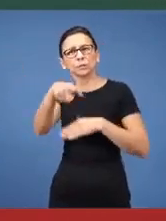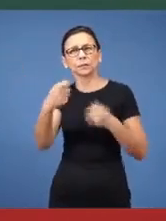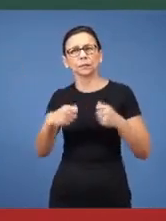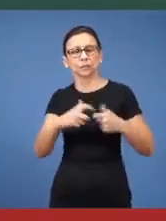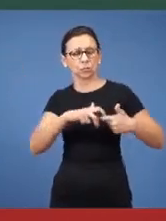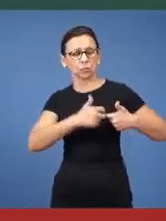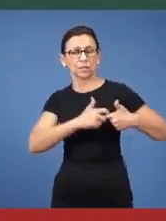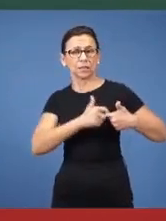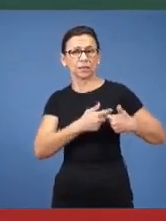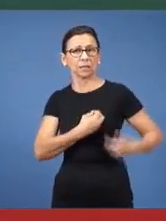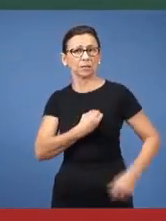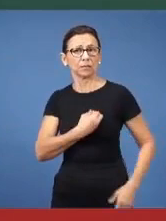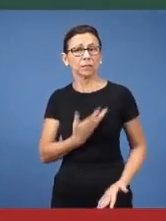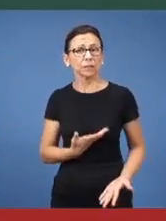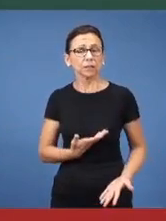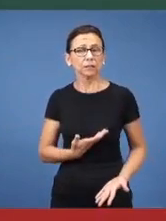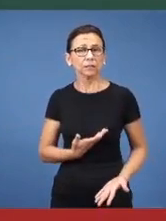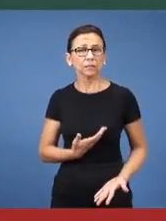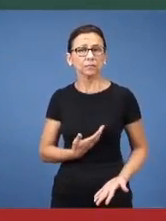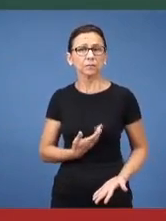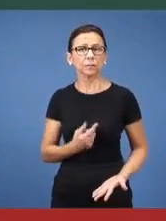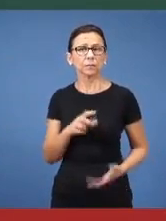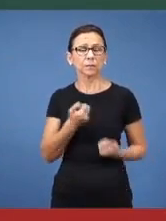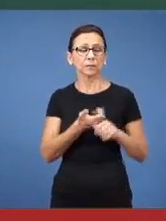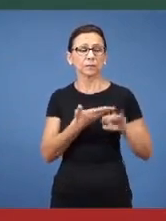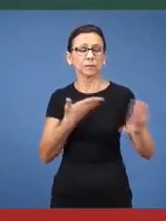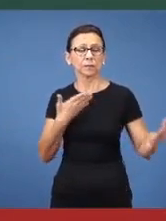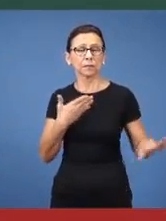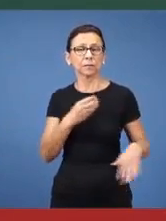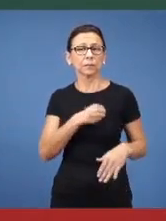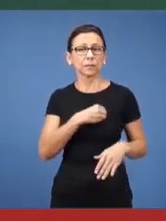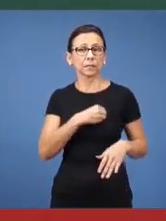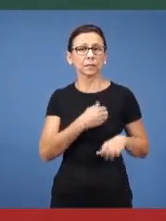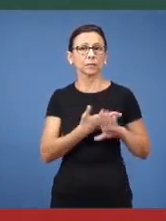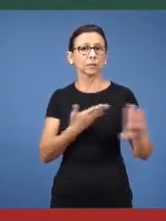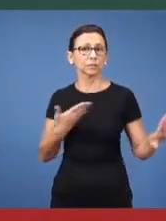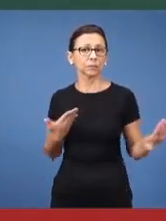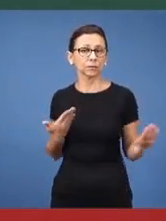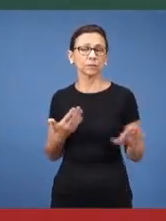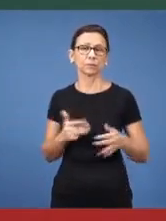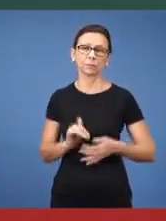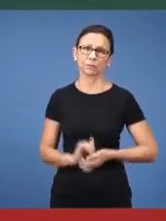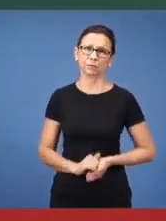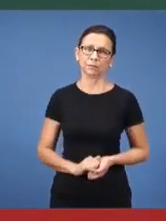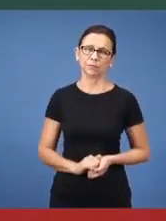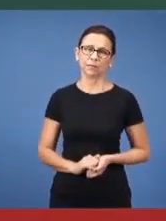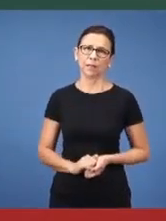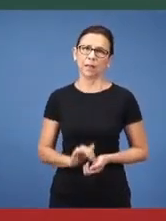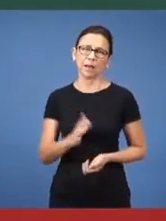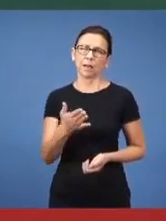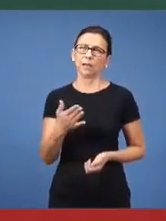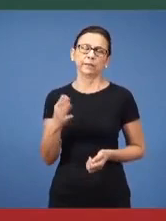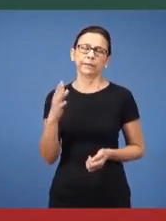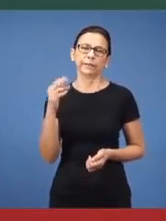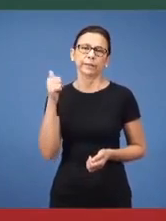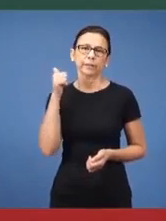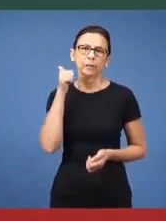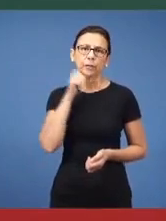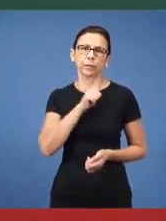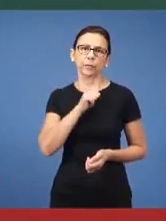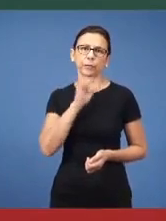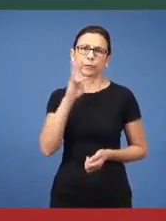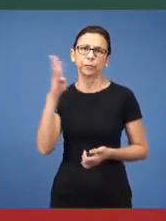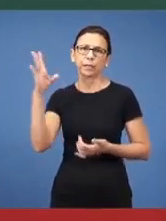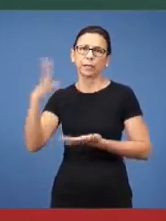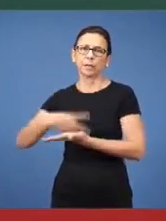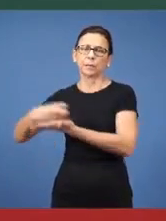to correct your life. He's the one who's saying this. This is the moment of the church. He's not going to come to take a